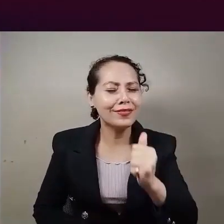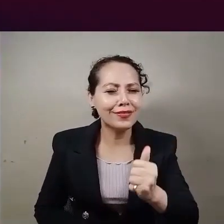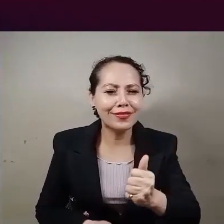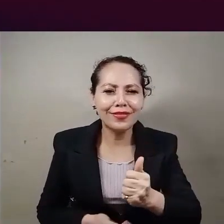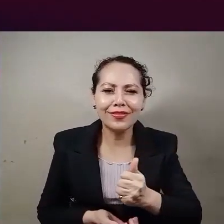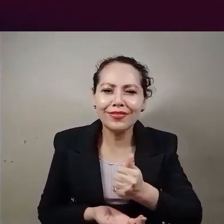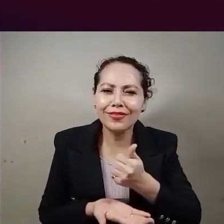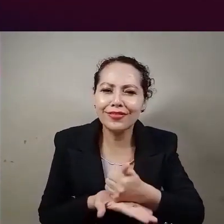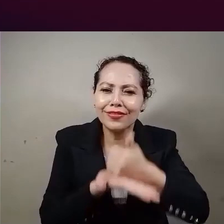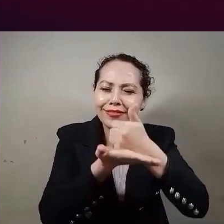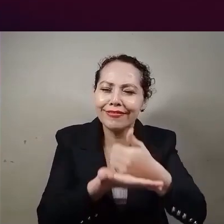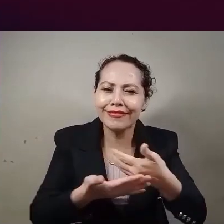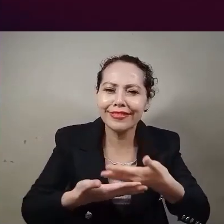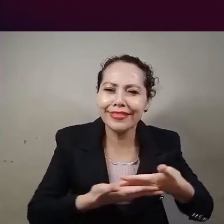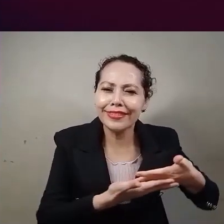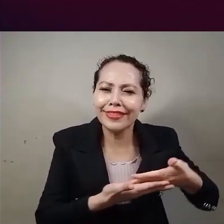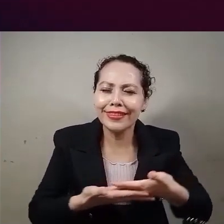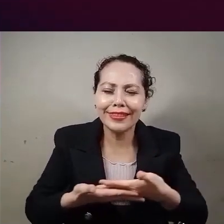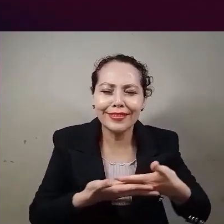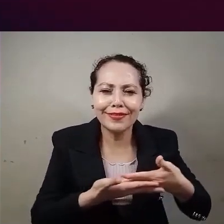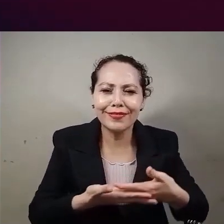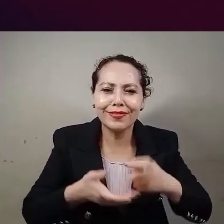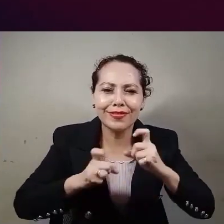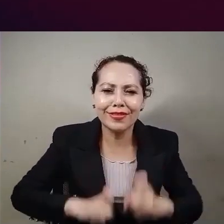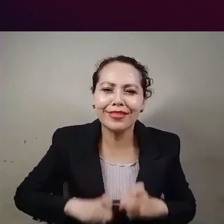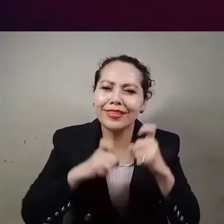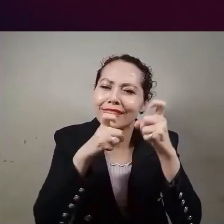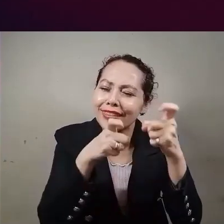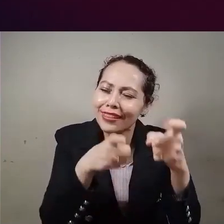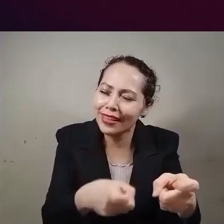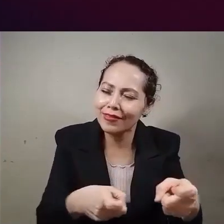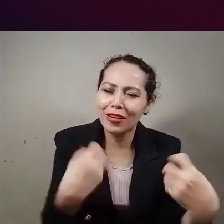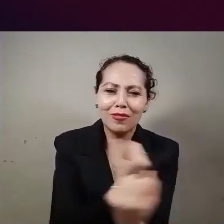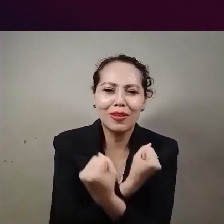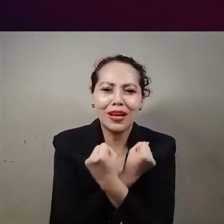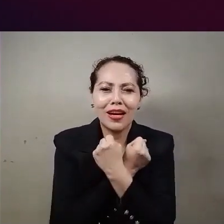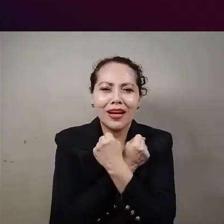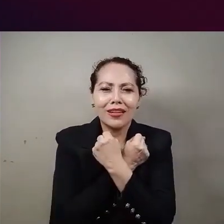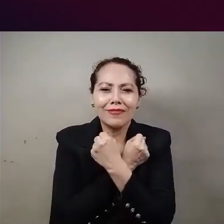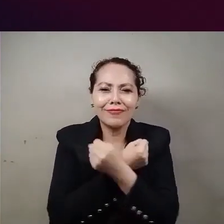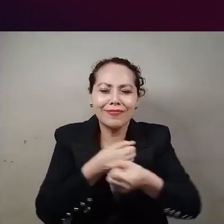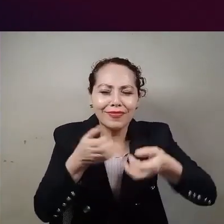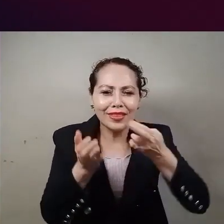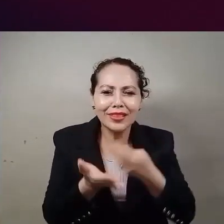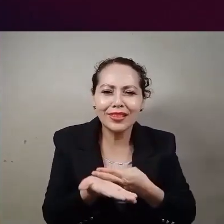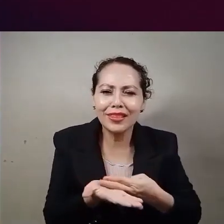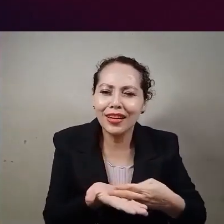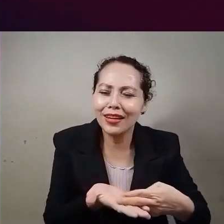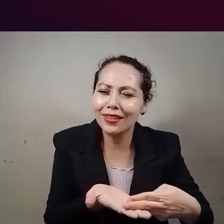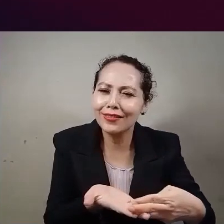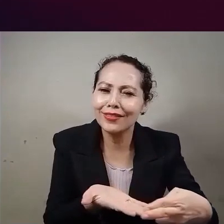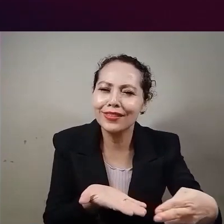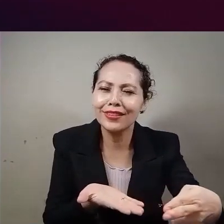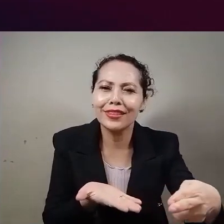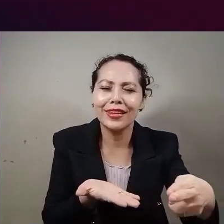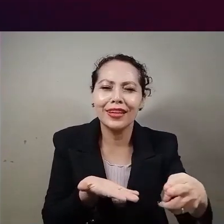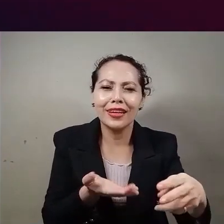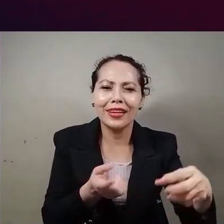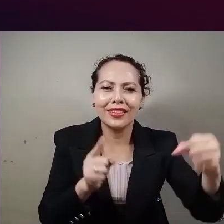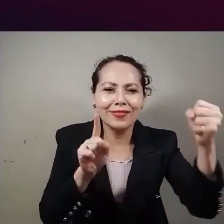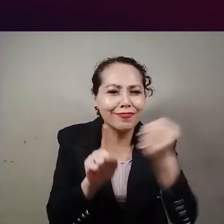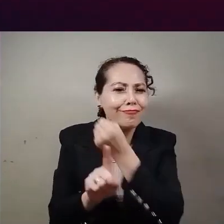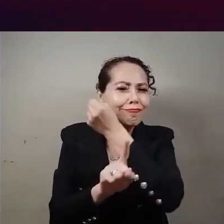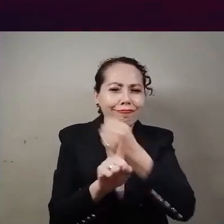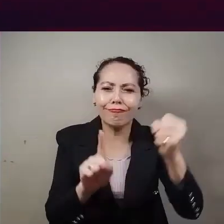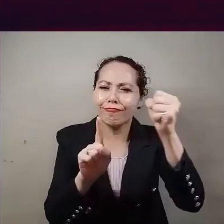in helpless space, with the love,